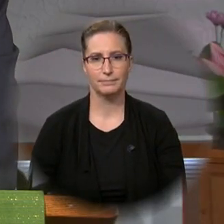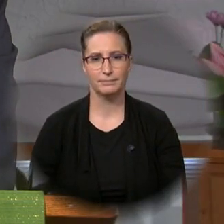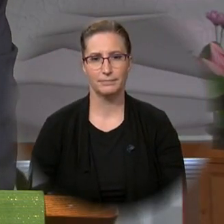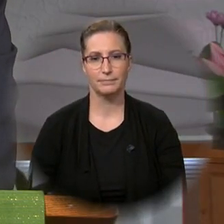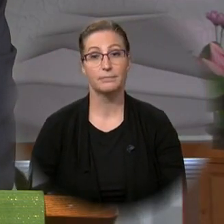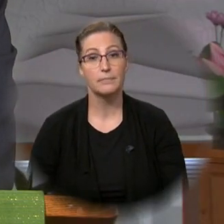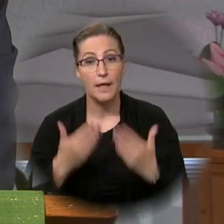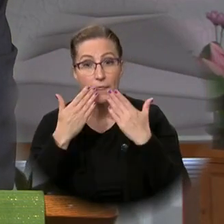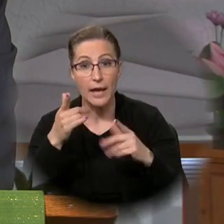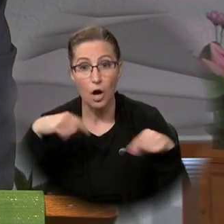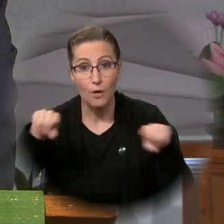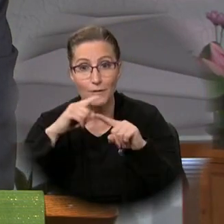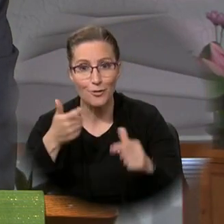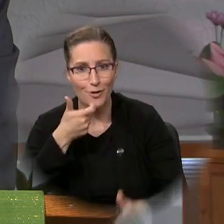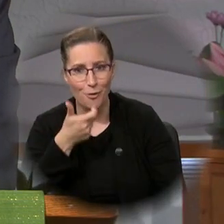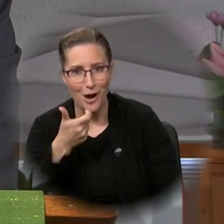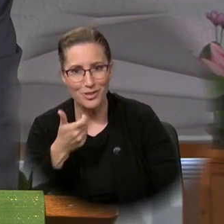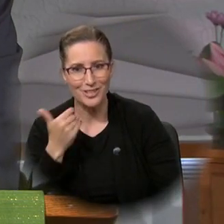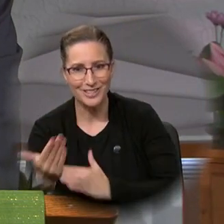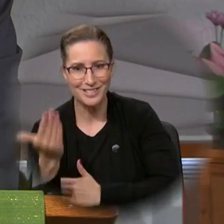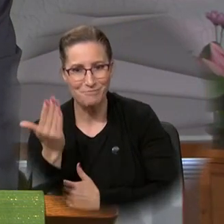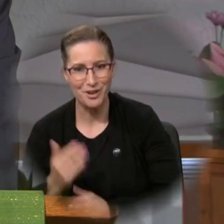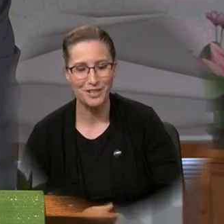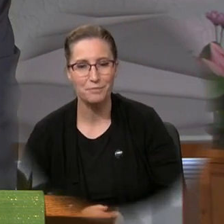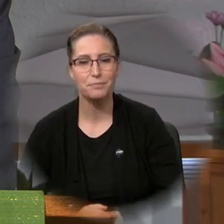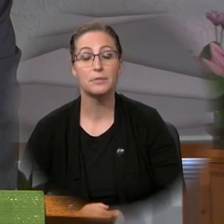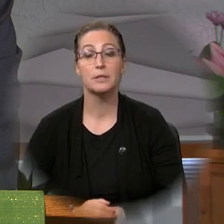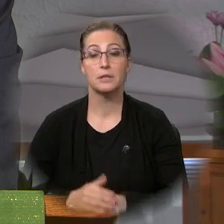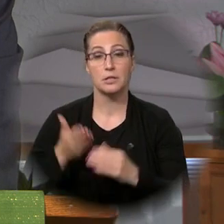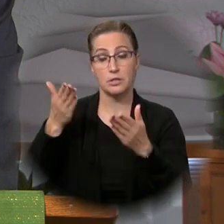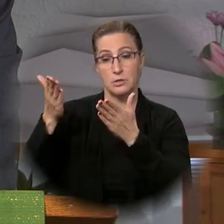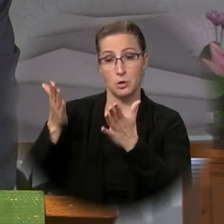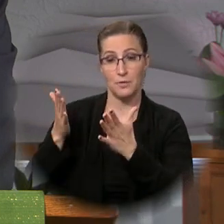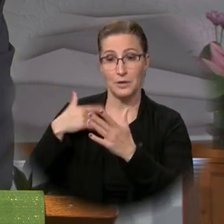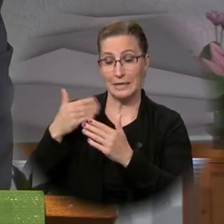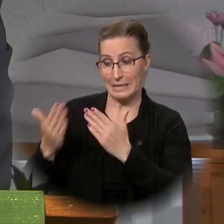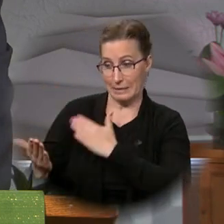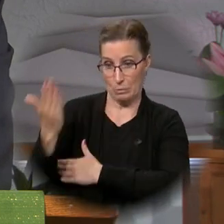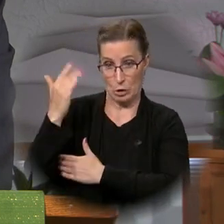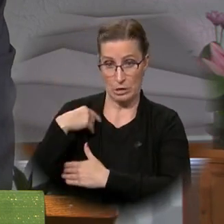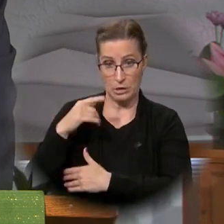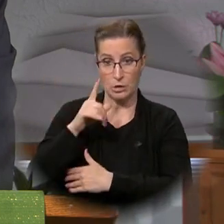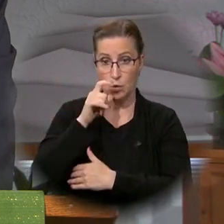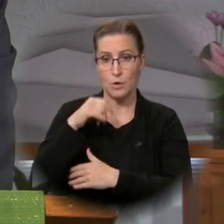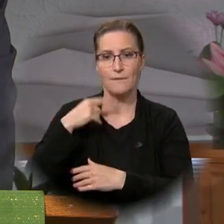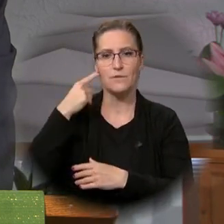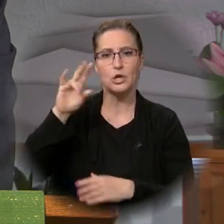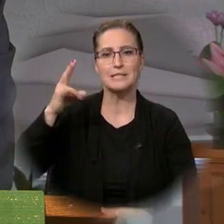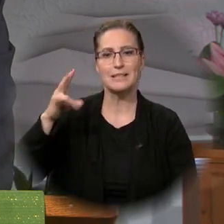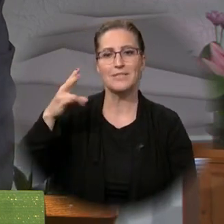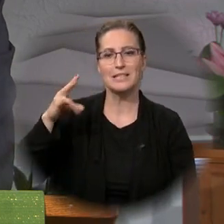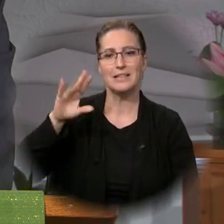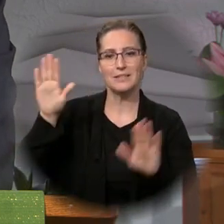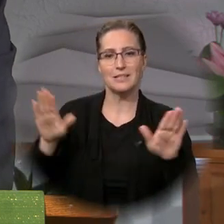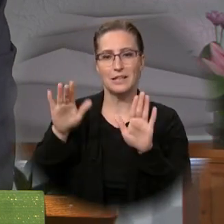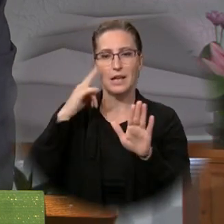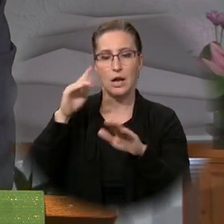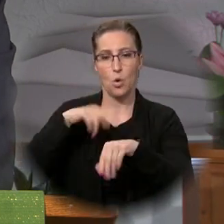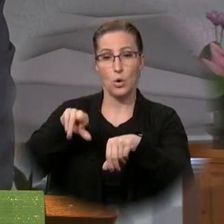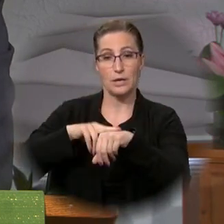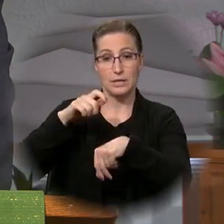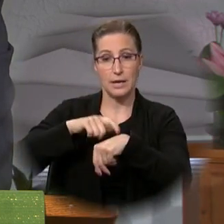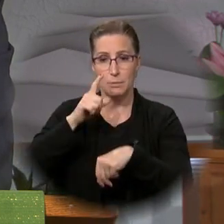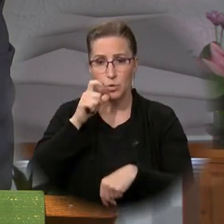We thank you for joining us this morning. Our presider of this Eucharistic celebration of the 17th Sunday in Ordinary